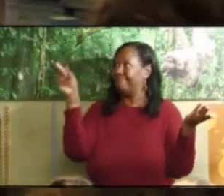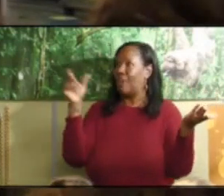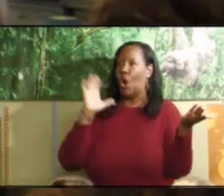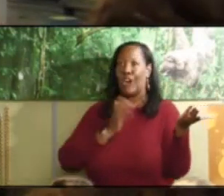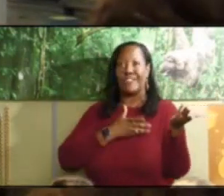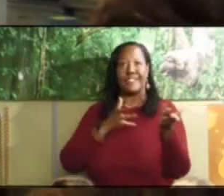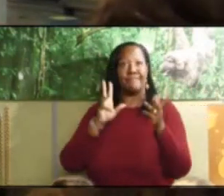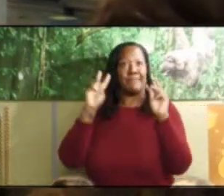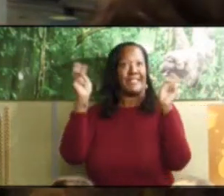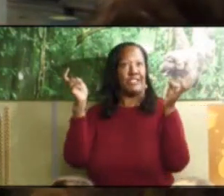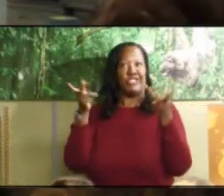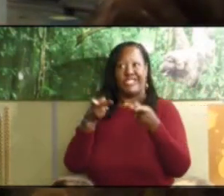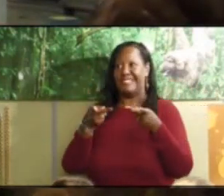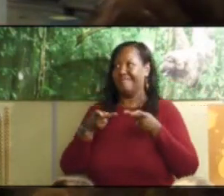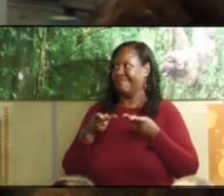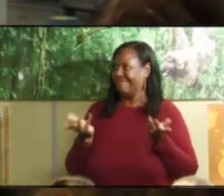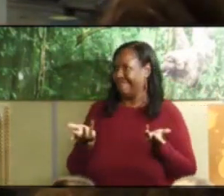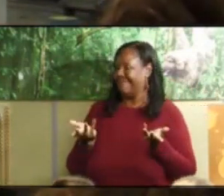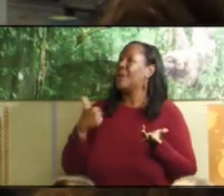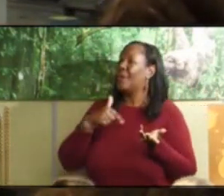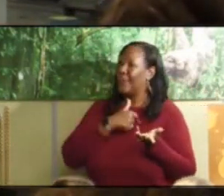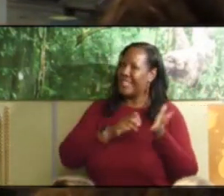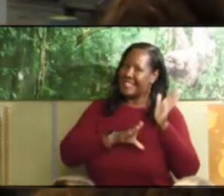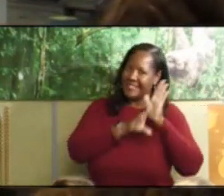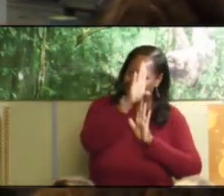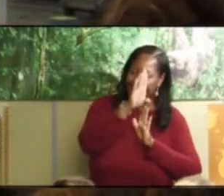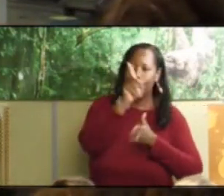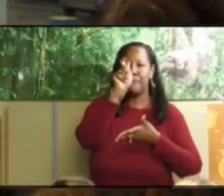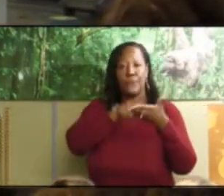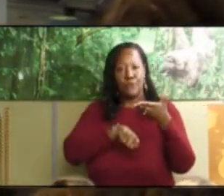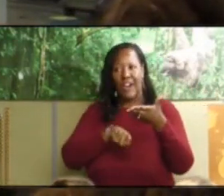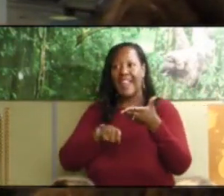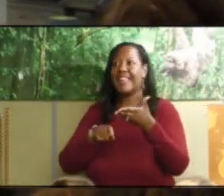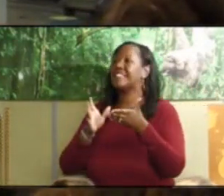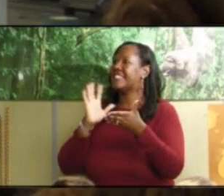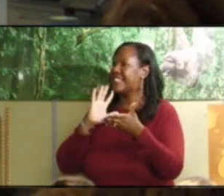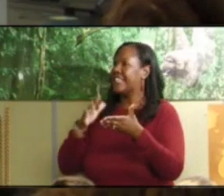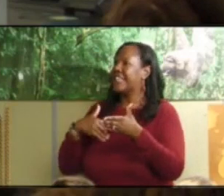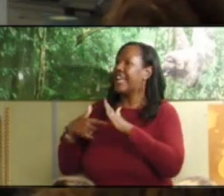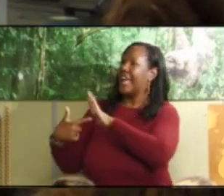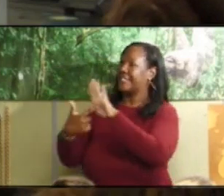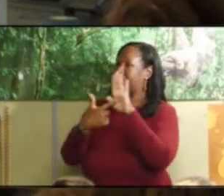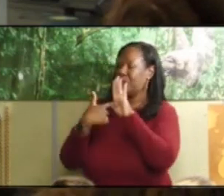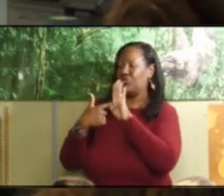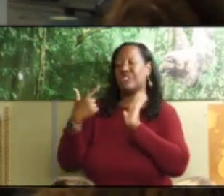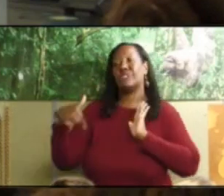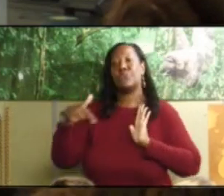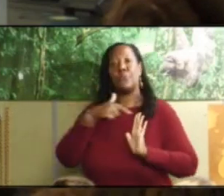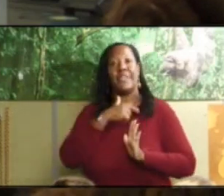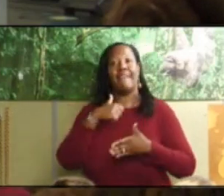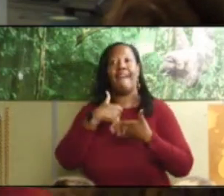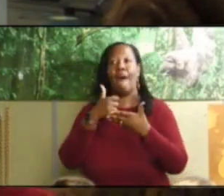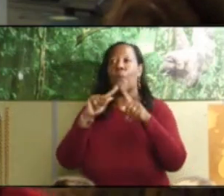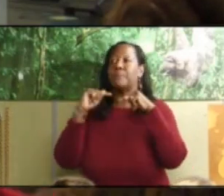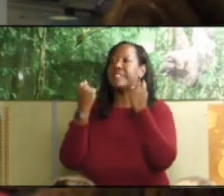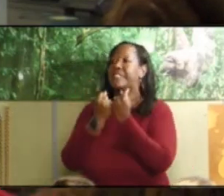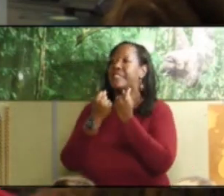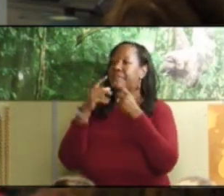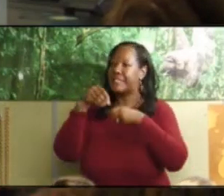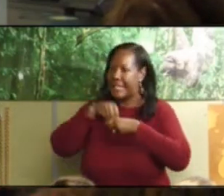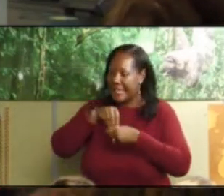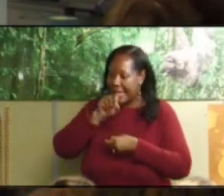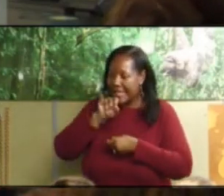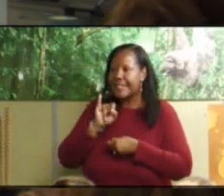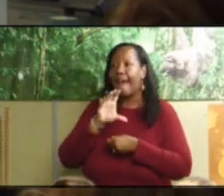develop and write and edit exhibitions. So we help teams from across the Smithsonian and beyond